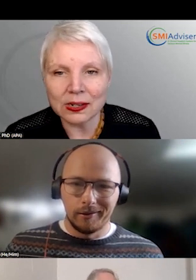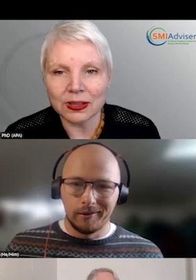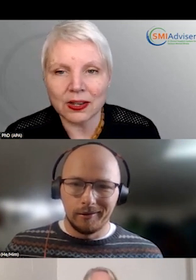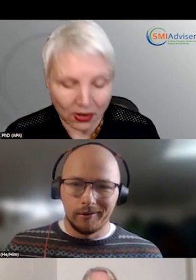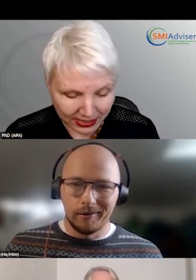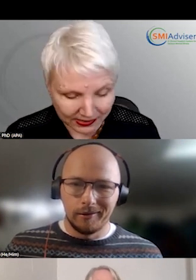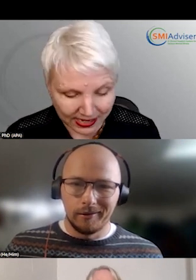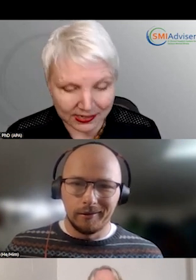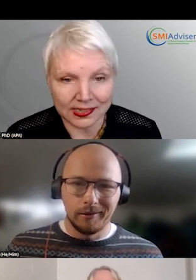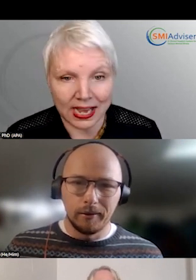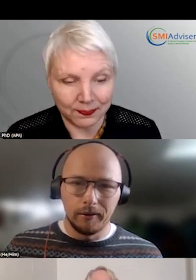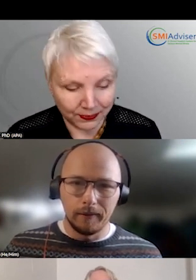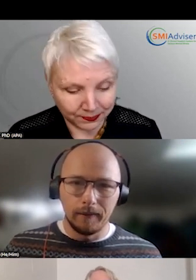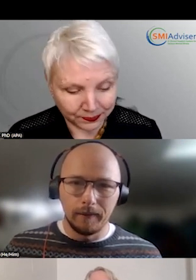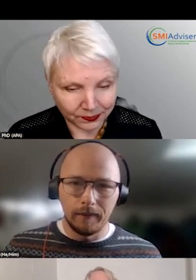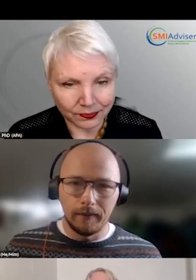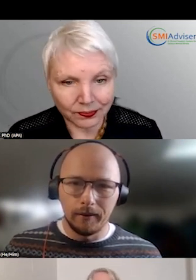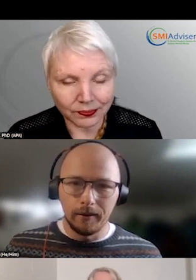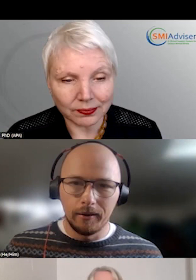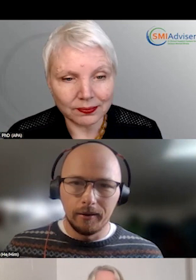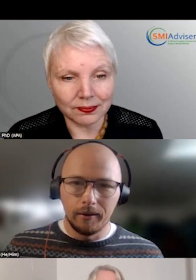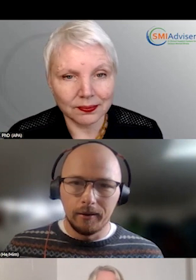So let's see what the audience had to say.